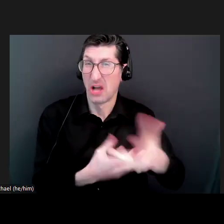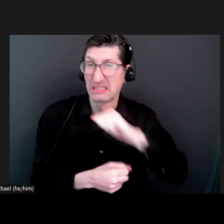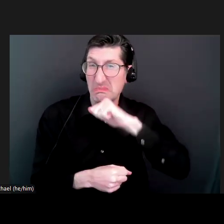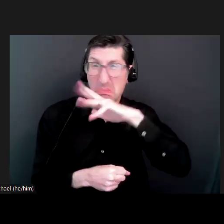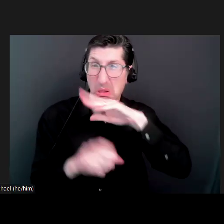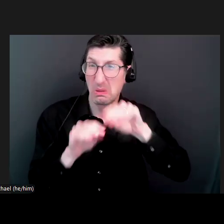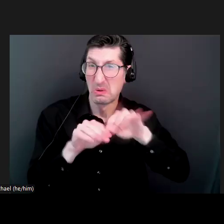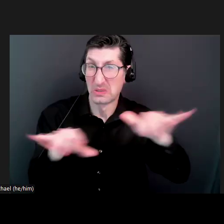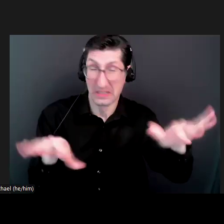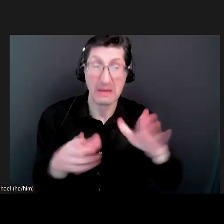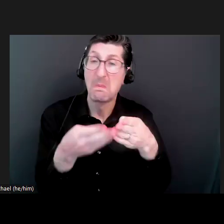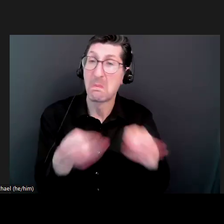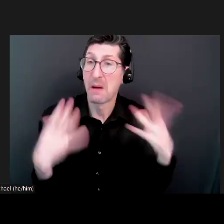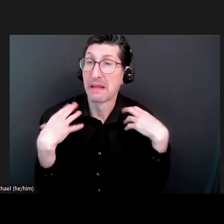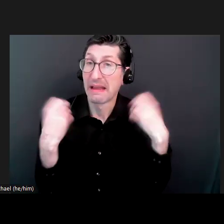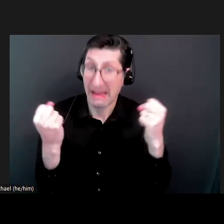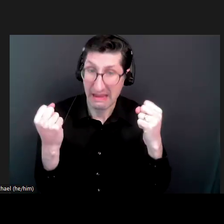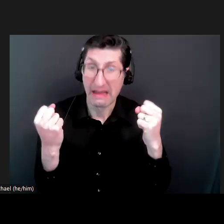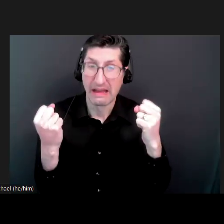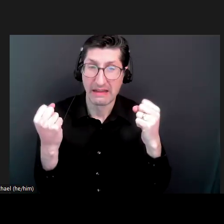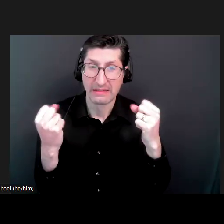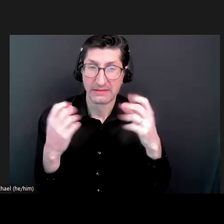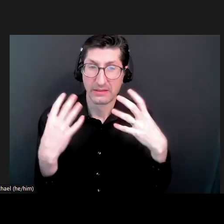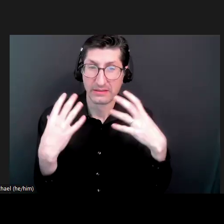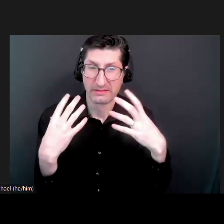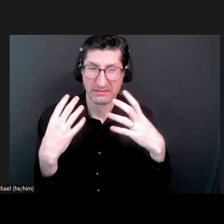health issue, but we also can't get help